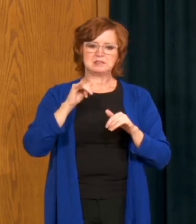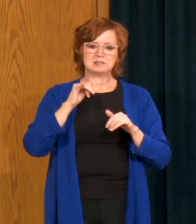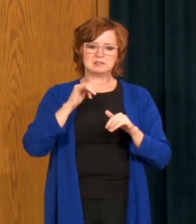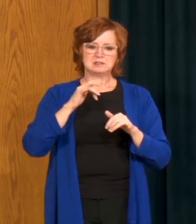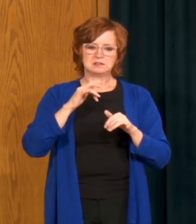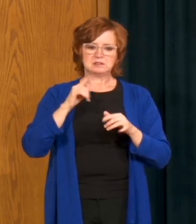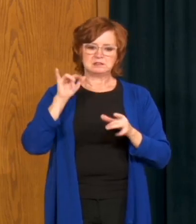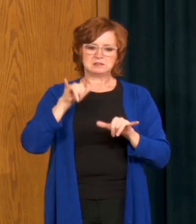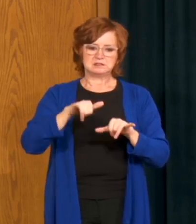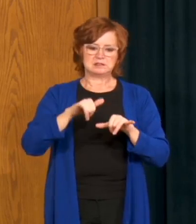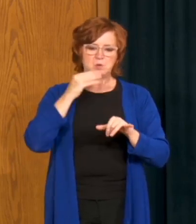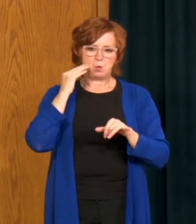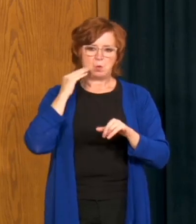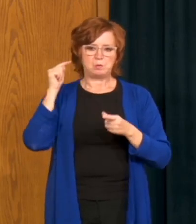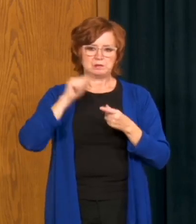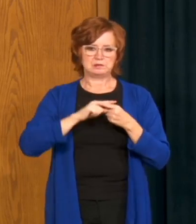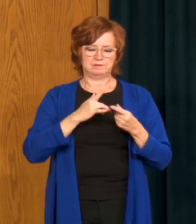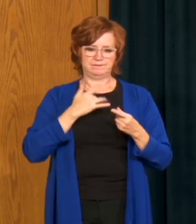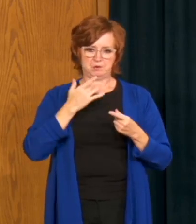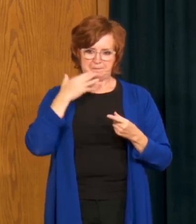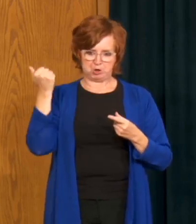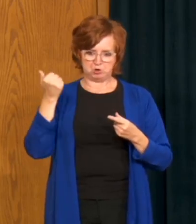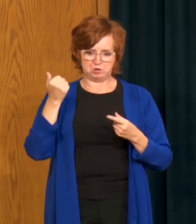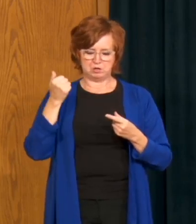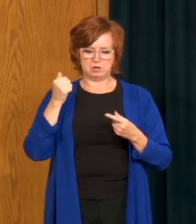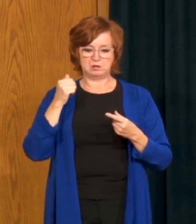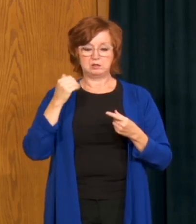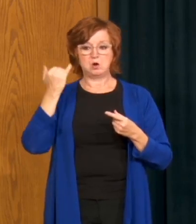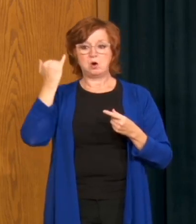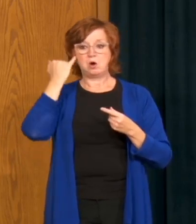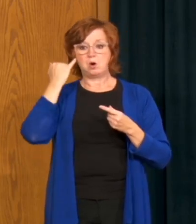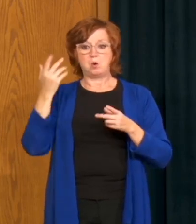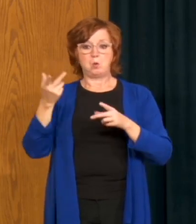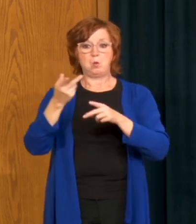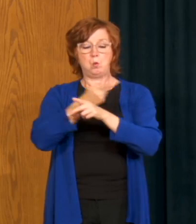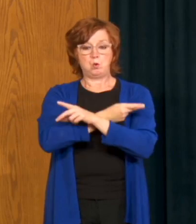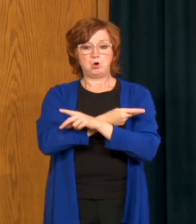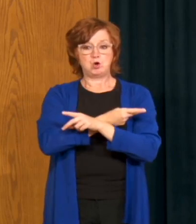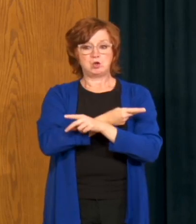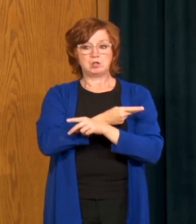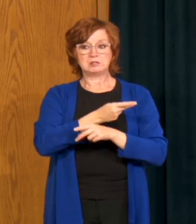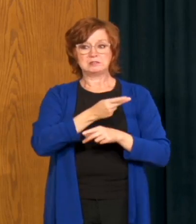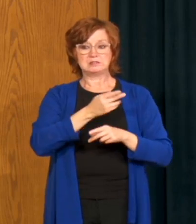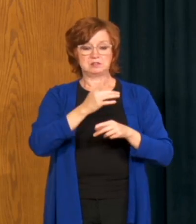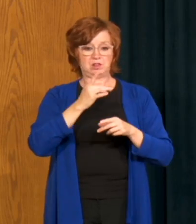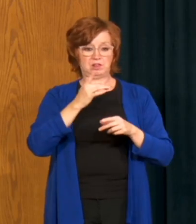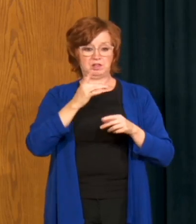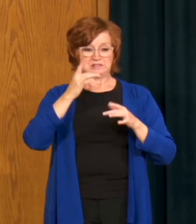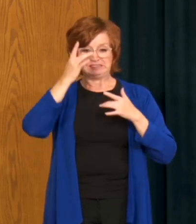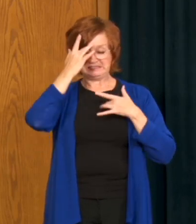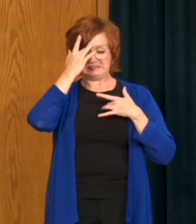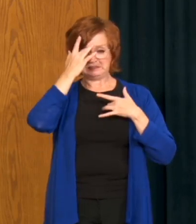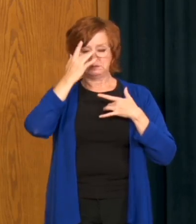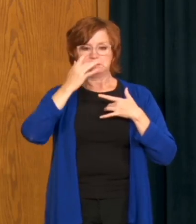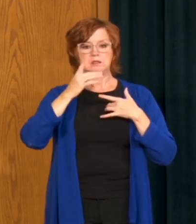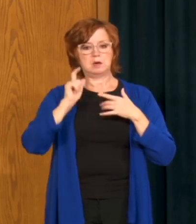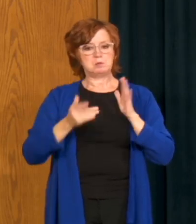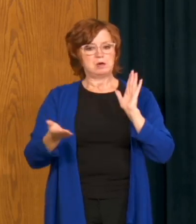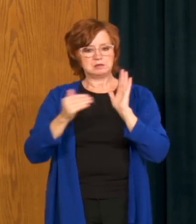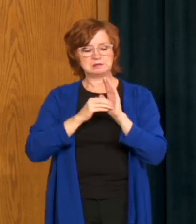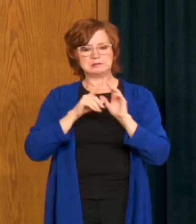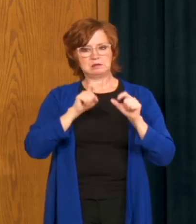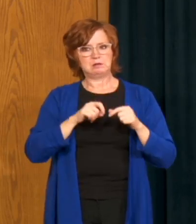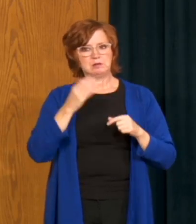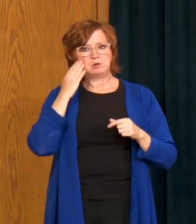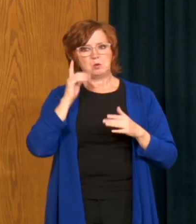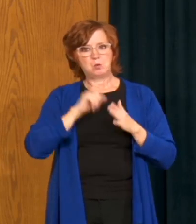symptoms are gone. But if your symptoms progress, you may need a repeat test or a third test. So in some cases, people do need 2 or